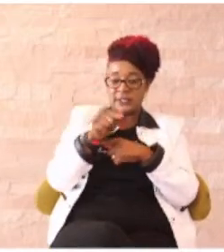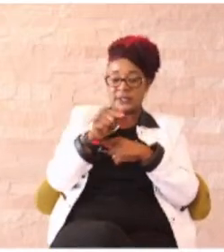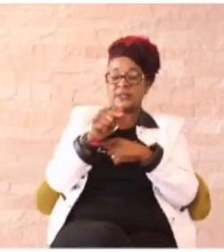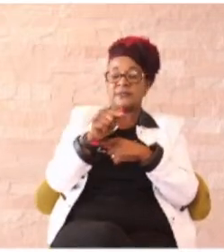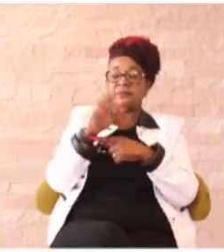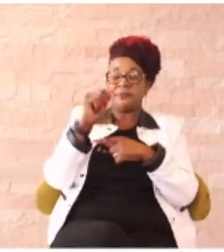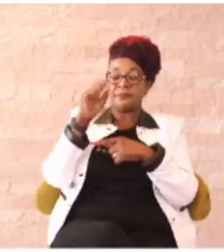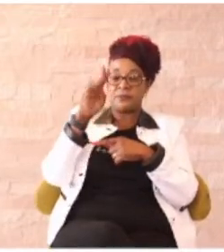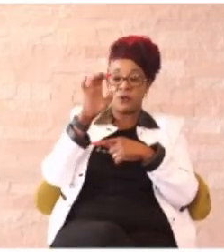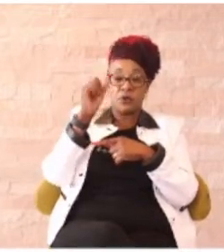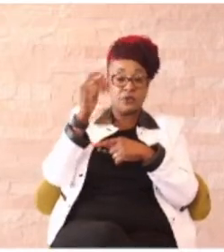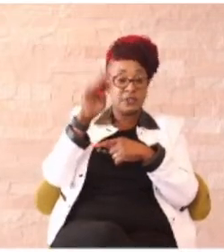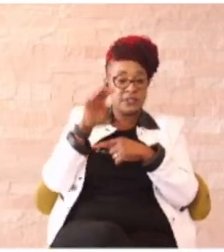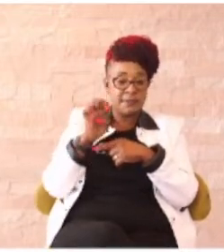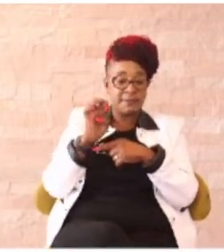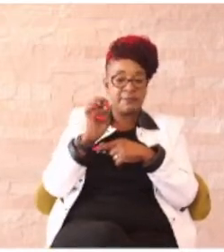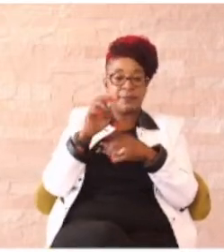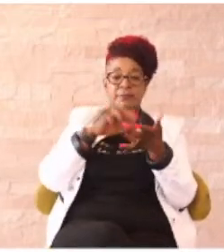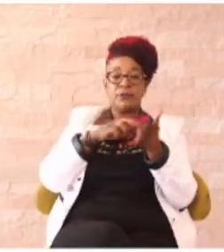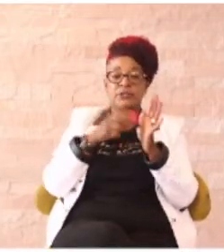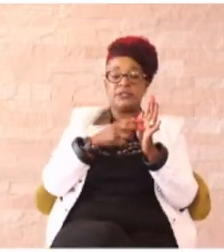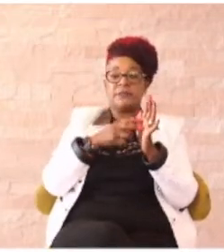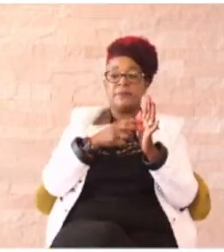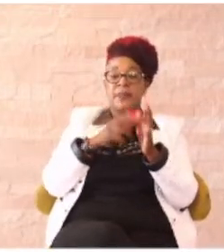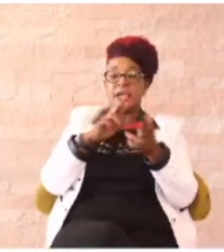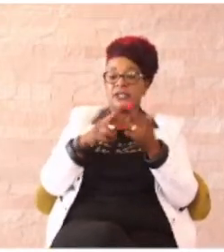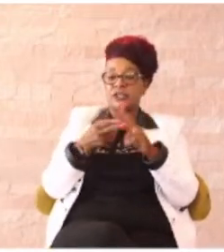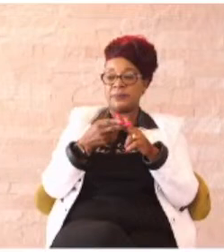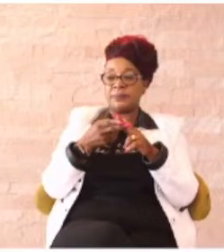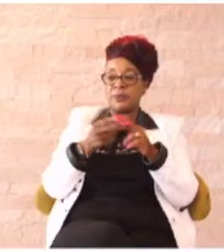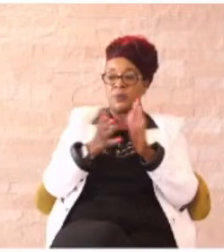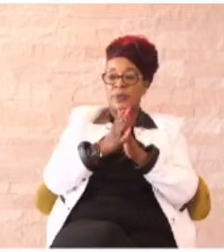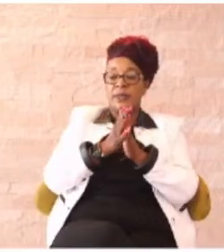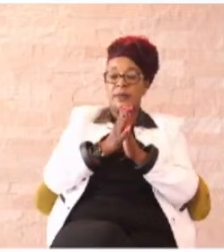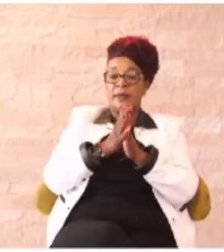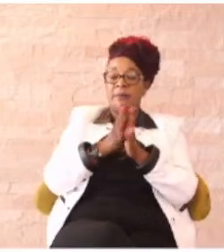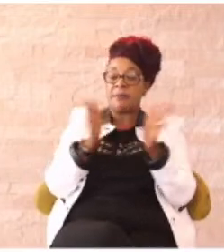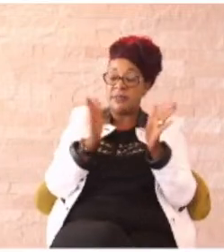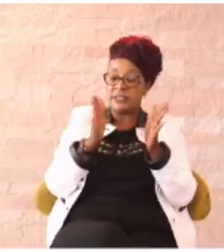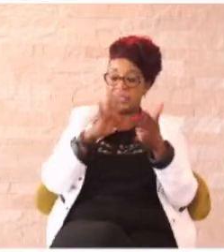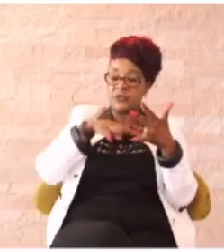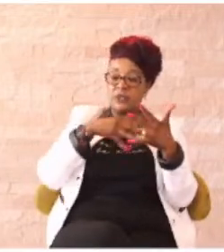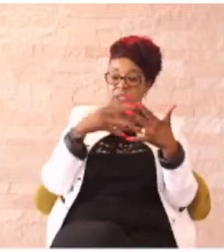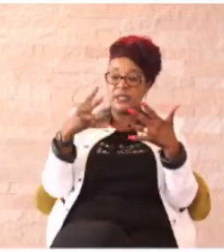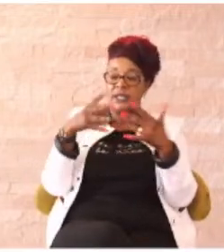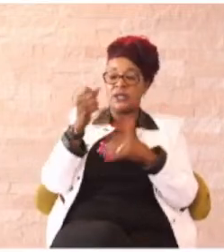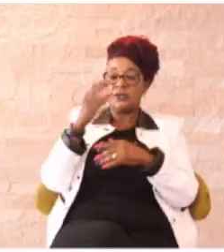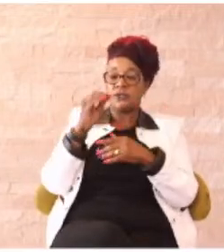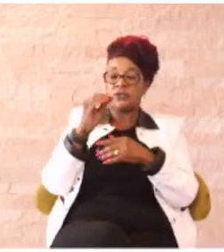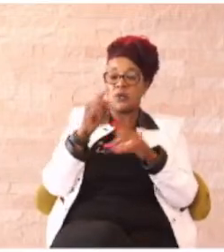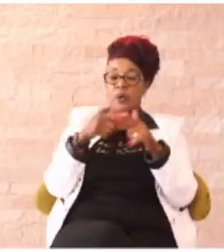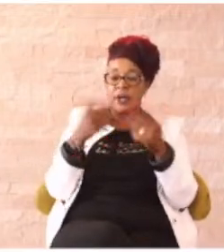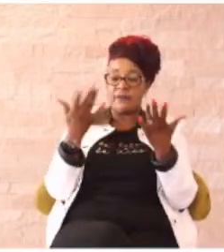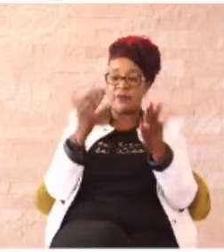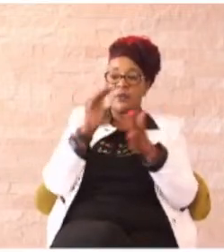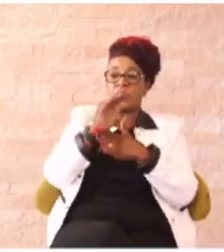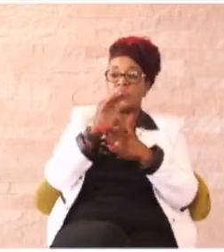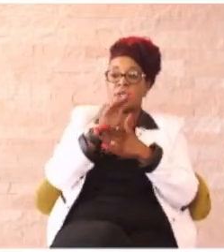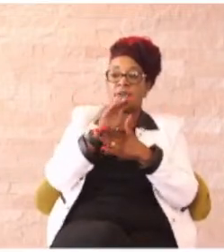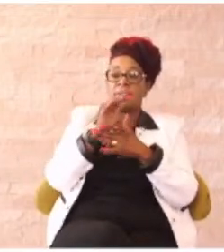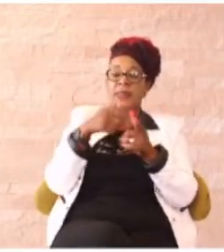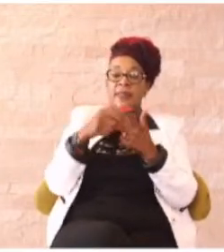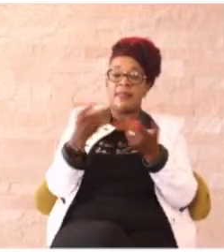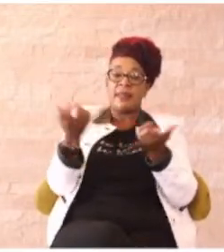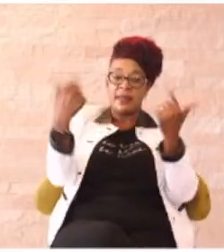project, we get a relationship, we established networking. So whenever we call them, they come